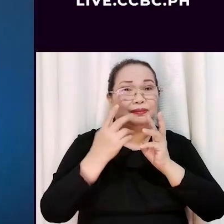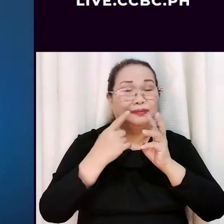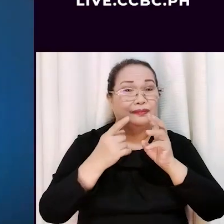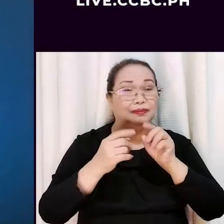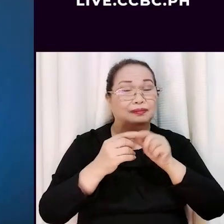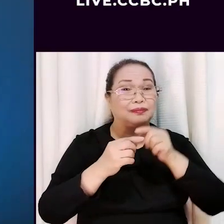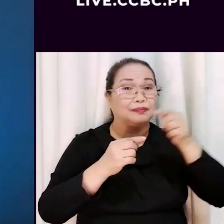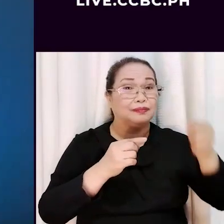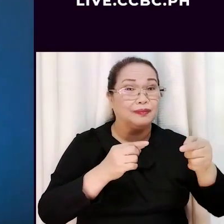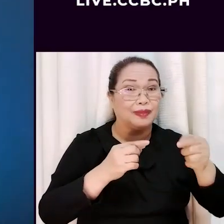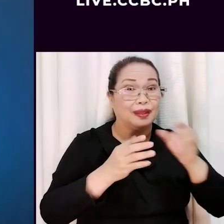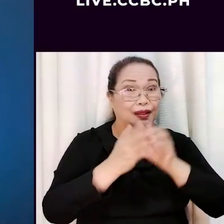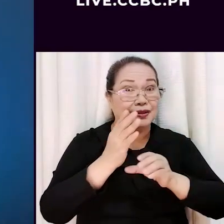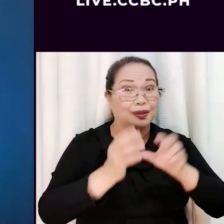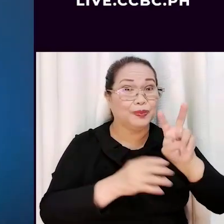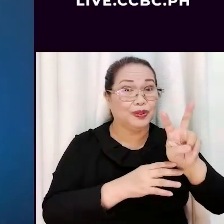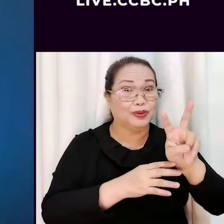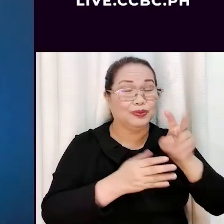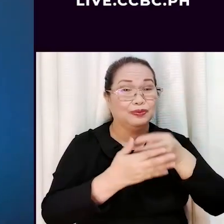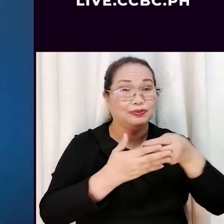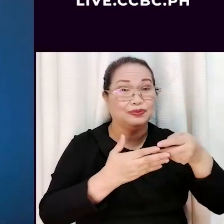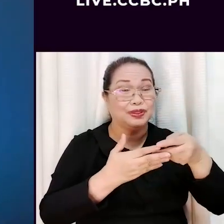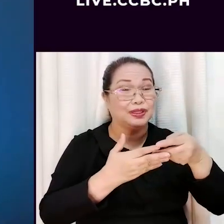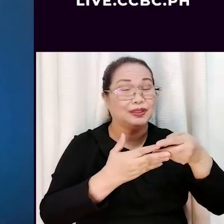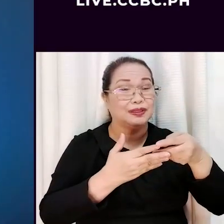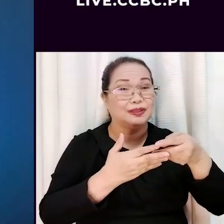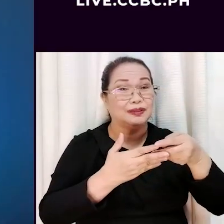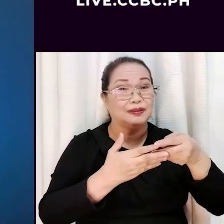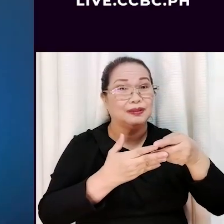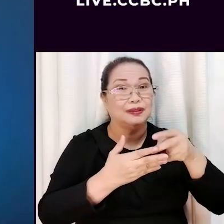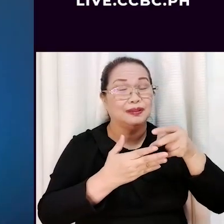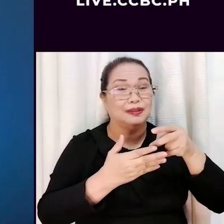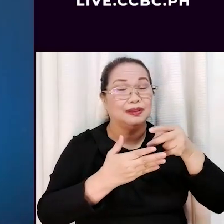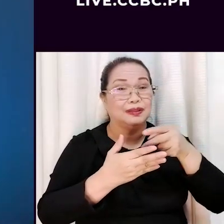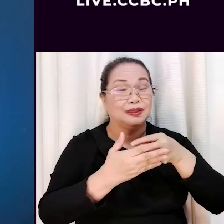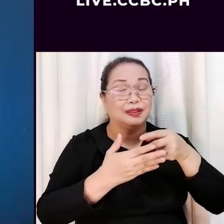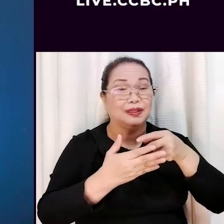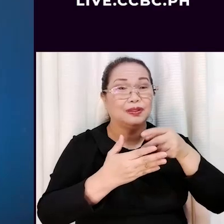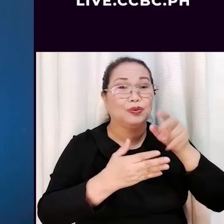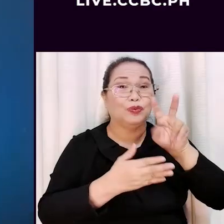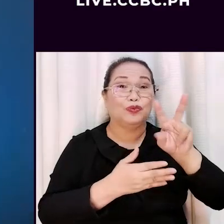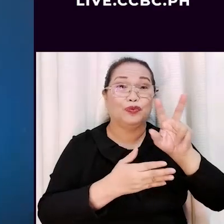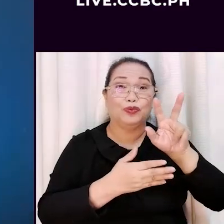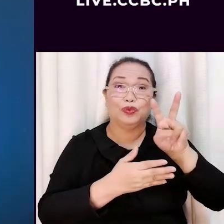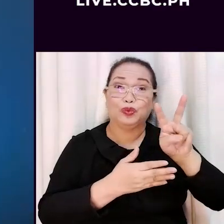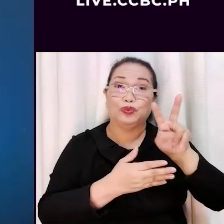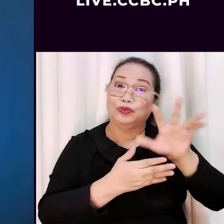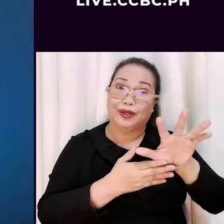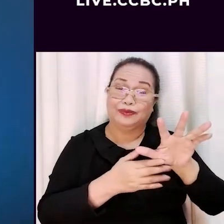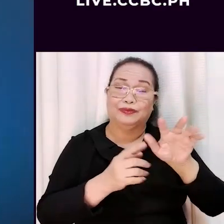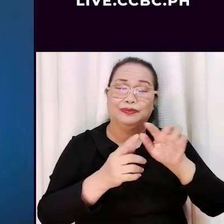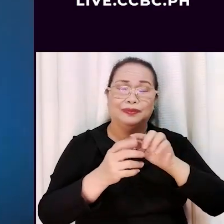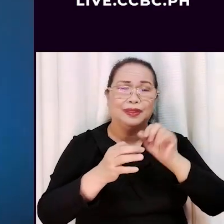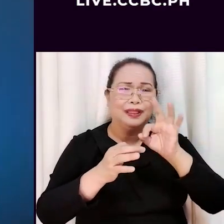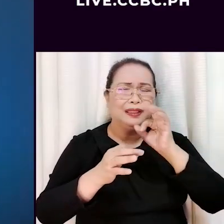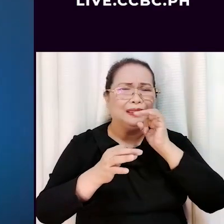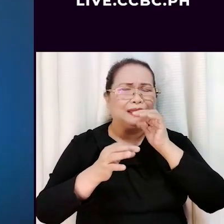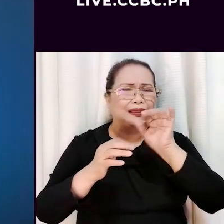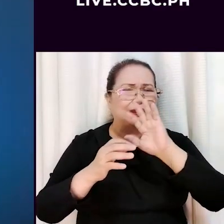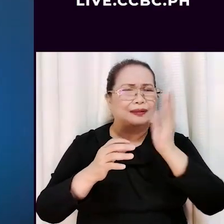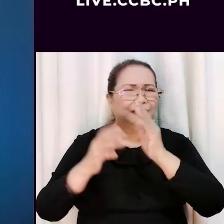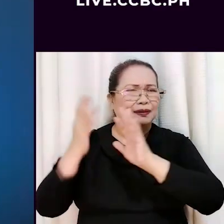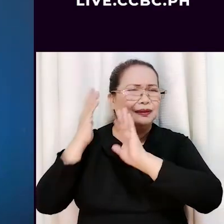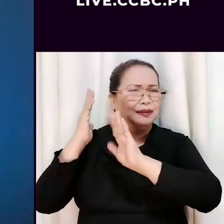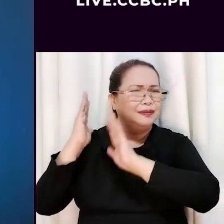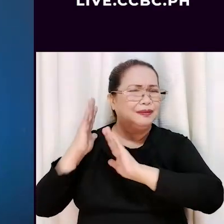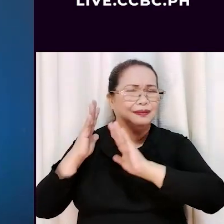Skipping to chapter 2, verse 2 Peter 2:5. If he did not spare the ancient world when he brought the flood